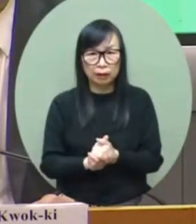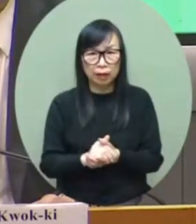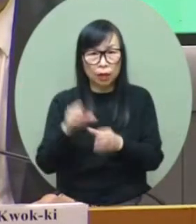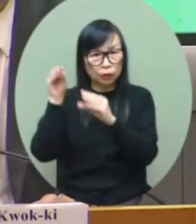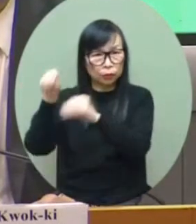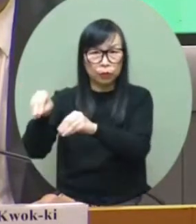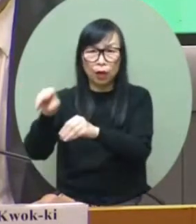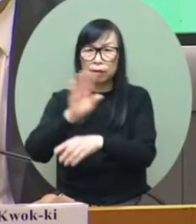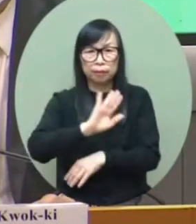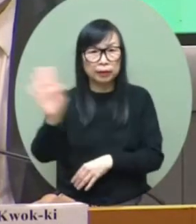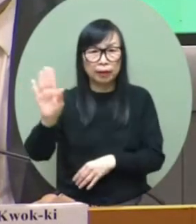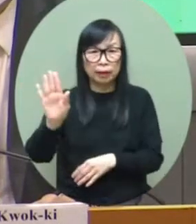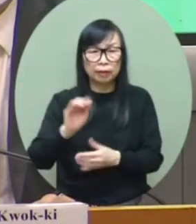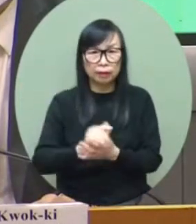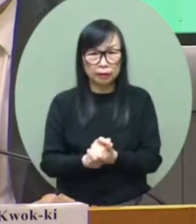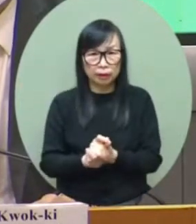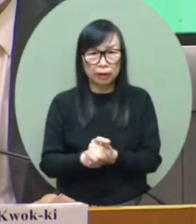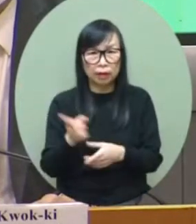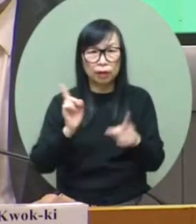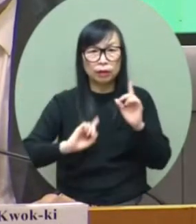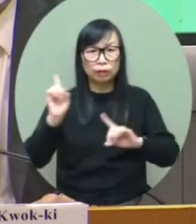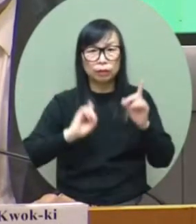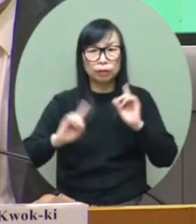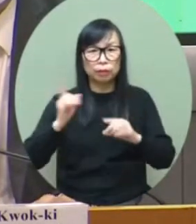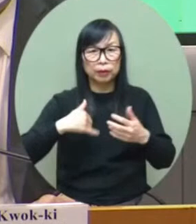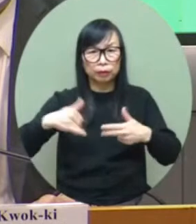cap on the daily number of passengers,